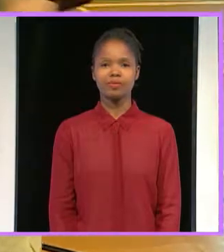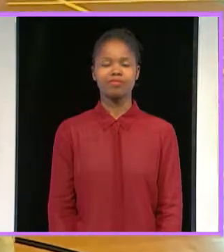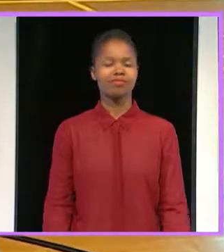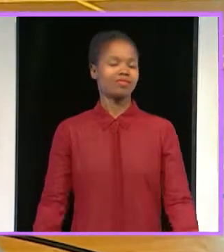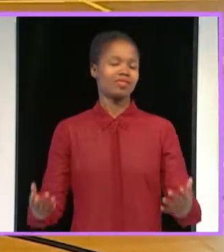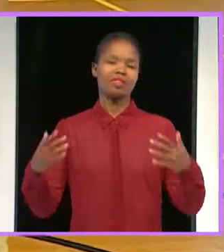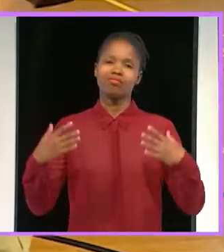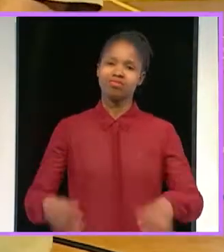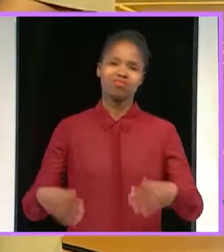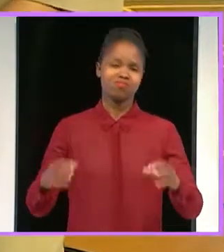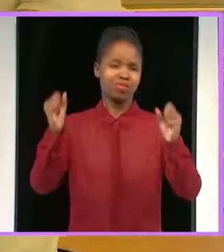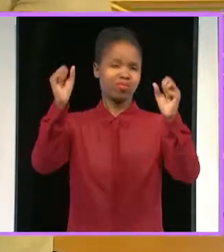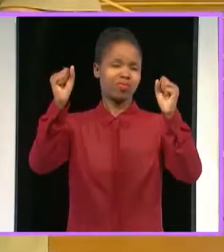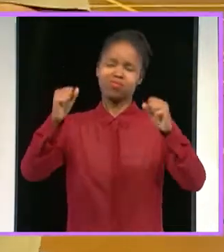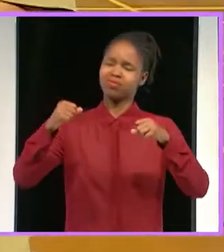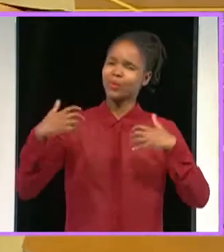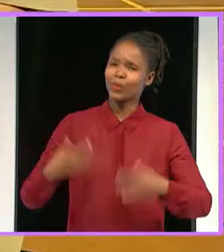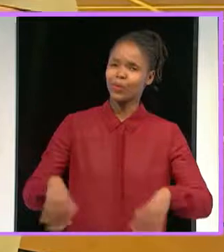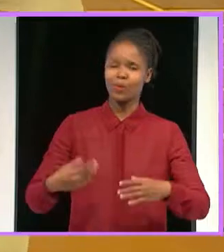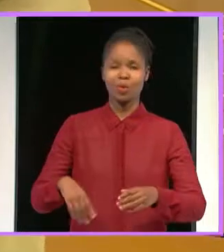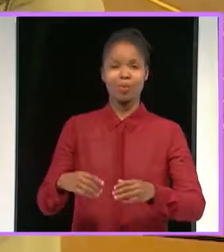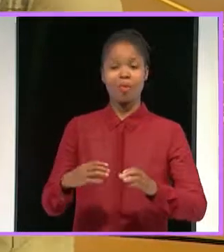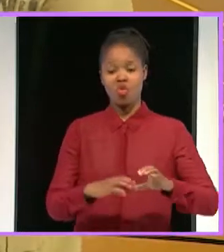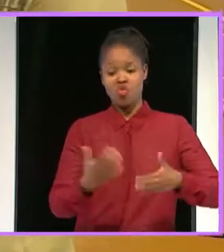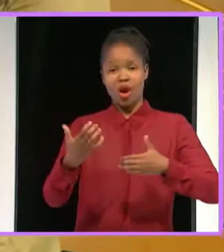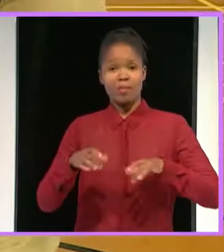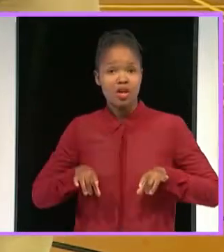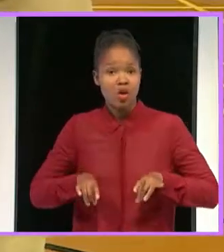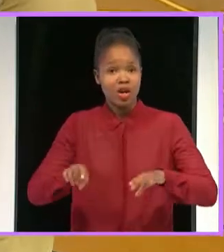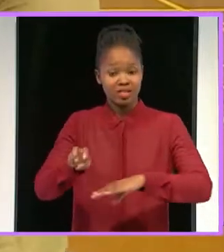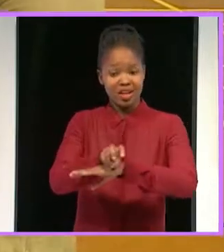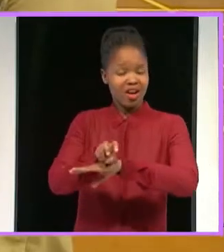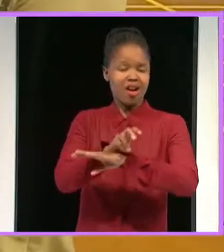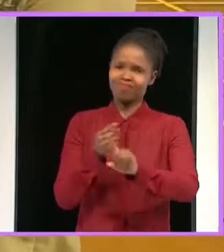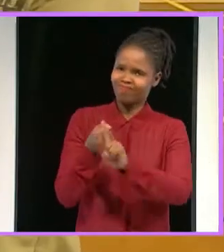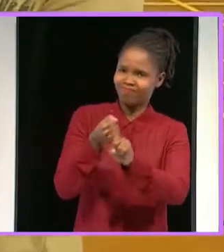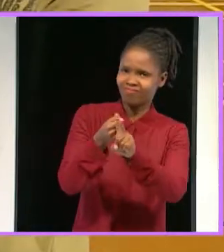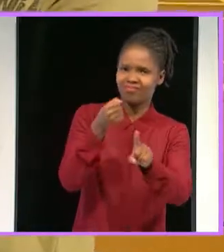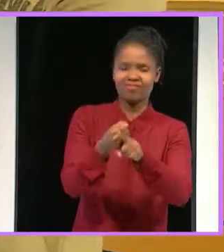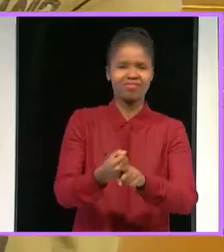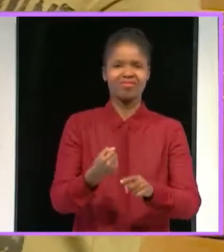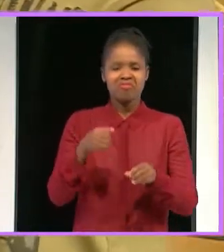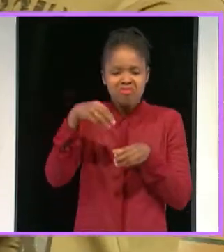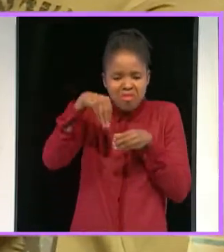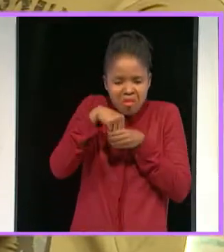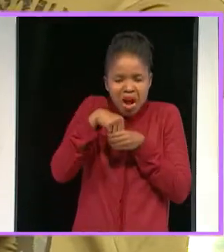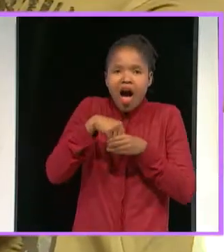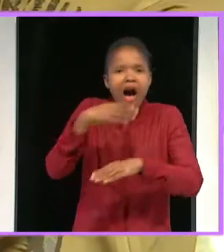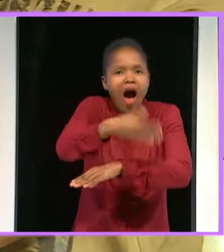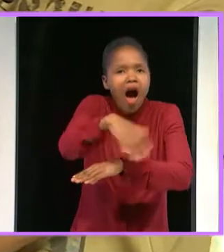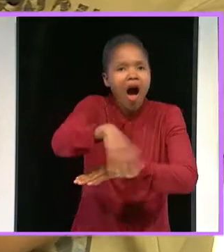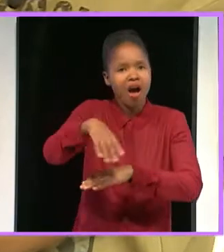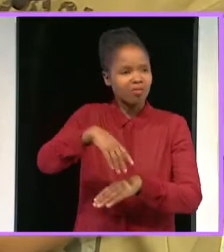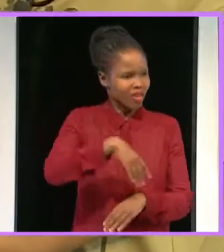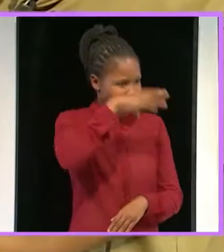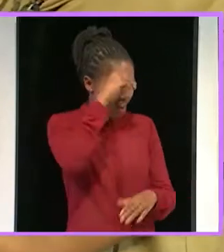Guys, it's been a very good one. I mean, I push a wheelchair rugby. There's so much your outdoors tips. Yeah. Did you learn something today? Yes. What did